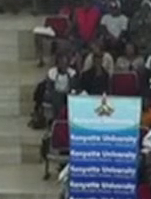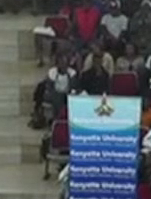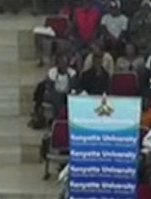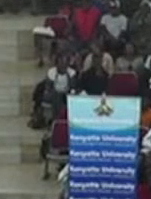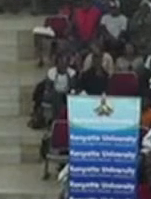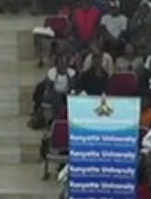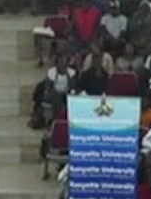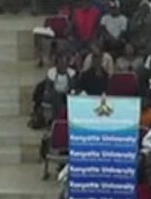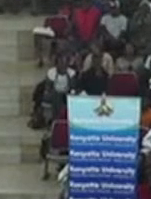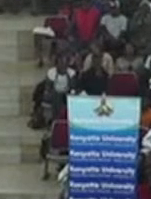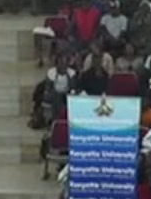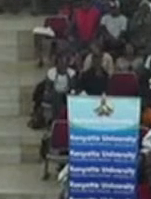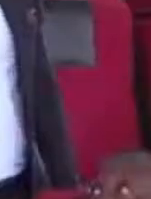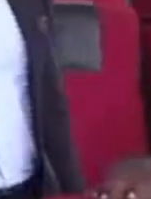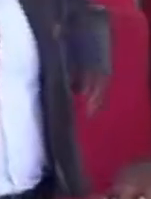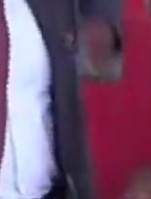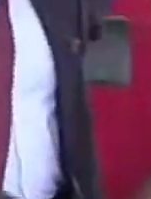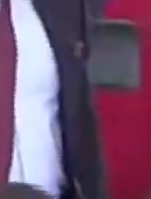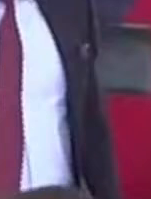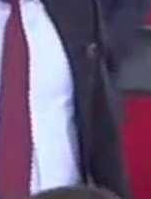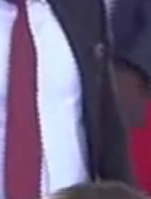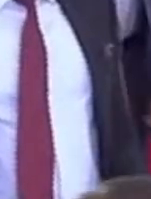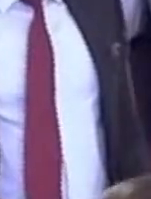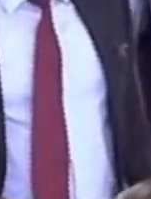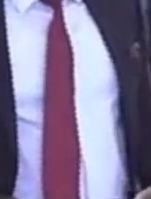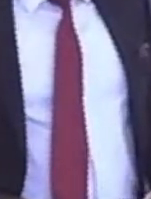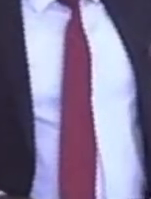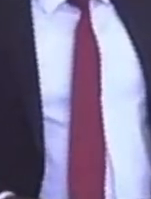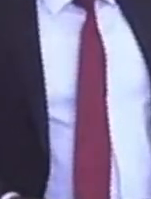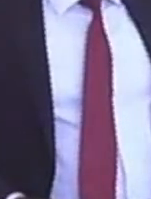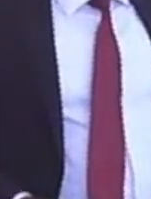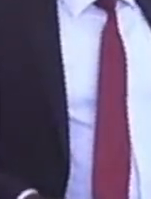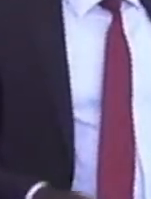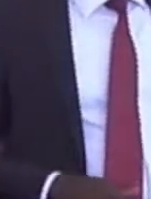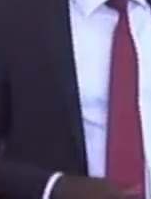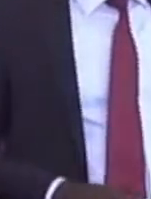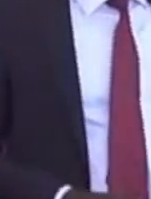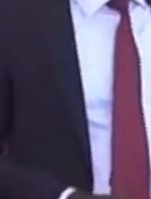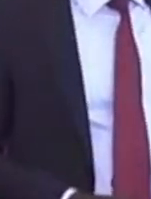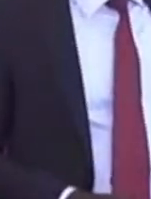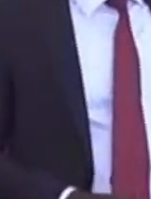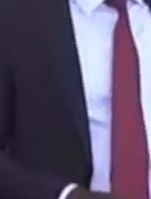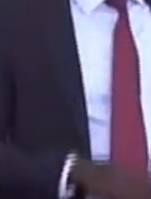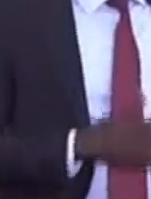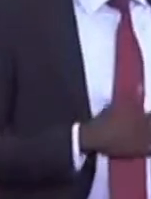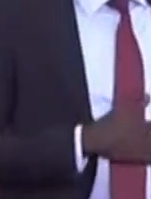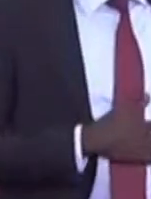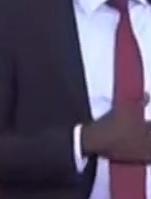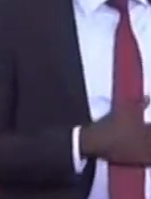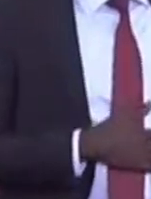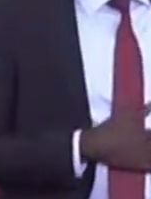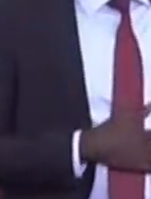when you see something done like this, there is a team behind.